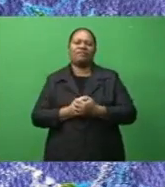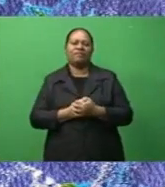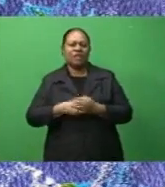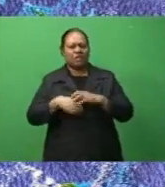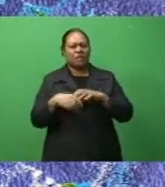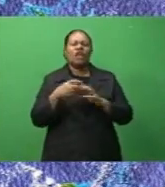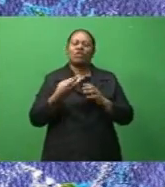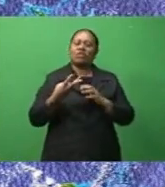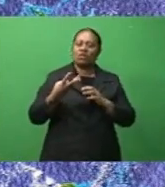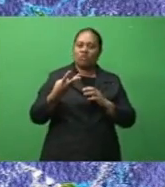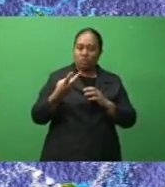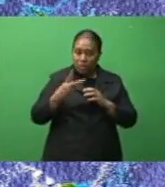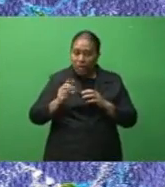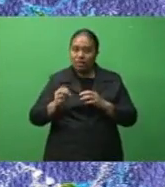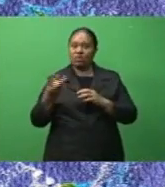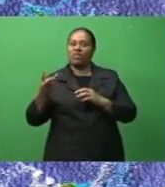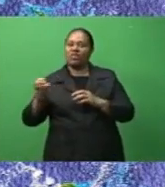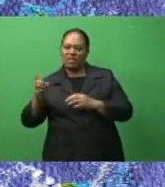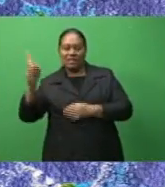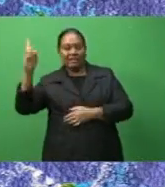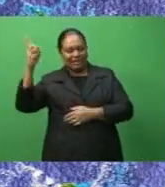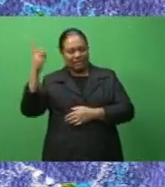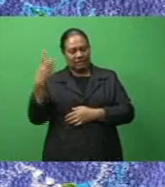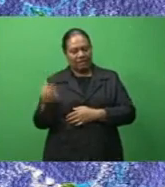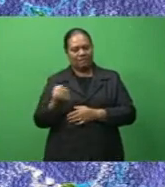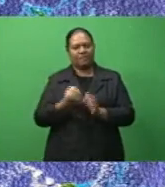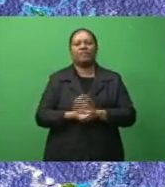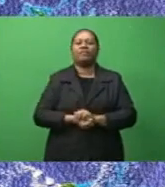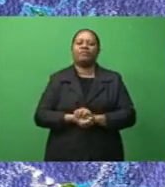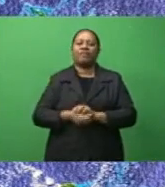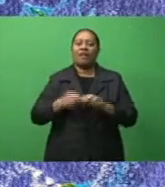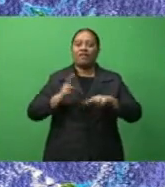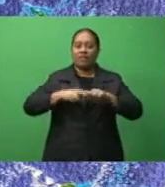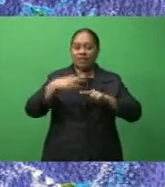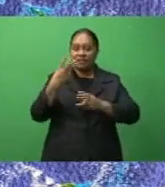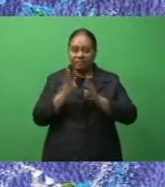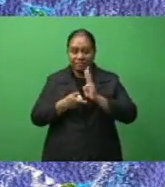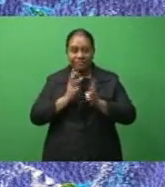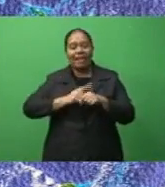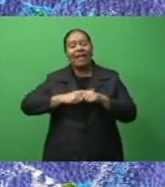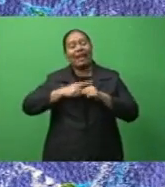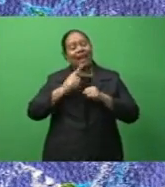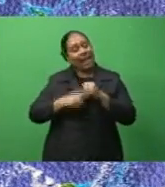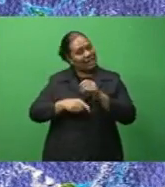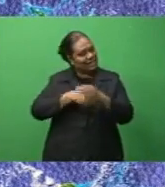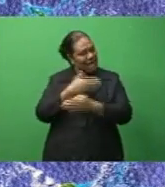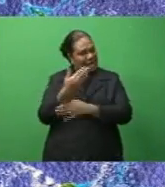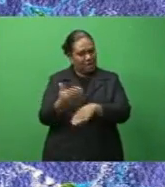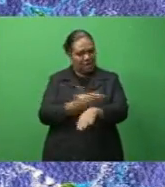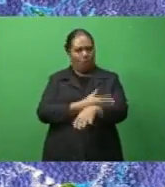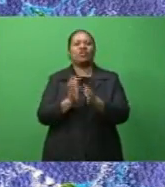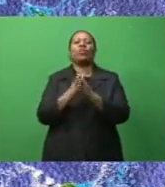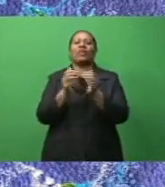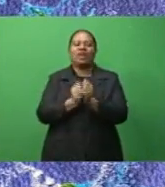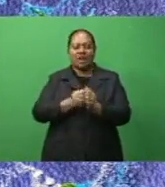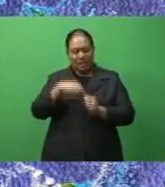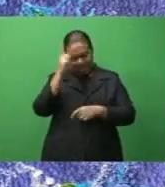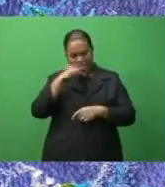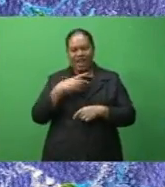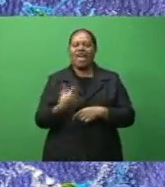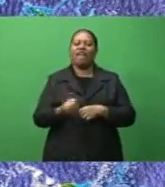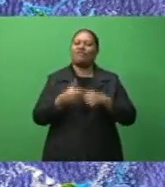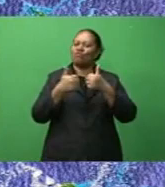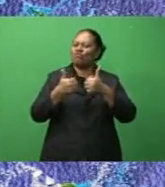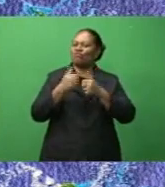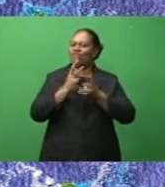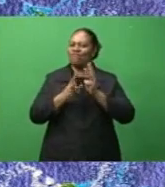mid-20s to 30 degrees. And for Friday, the last day before the weekend, we can expect more good weather with only